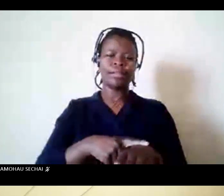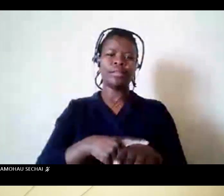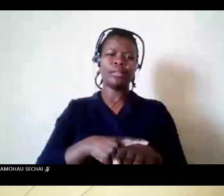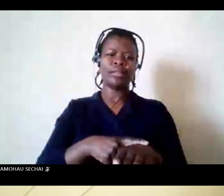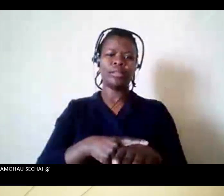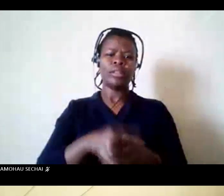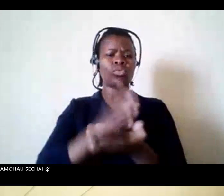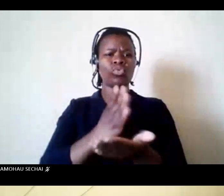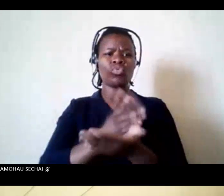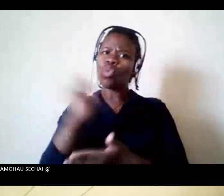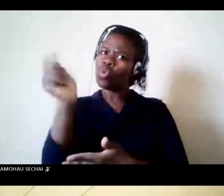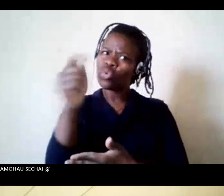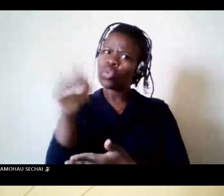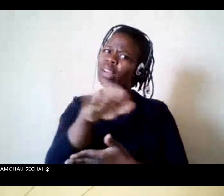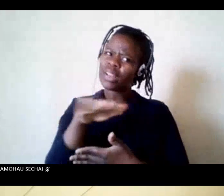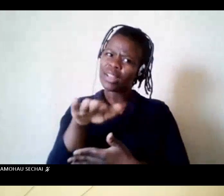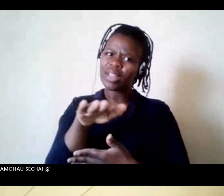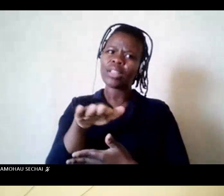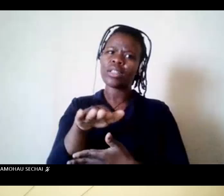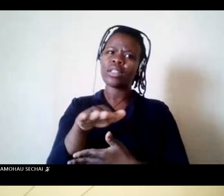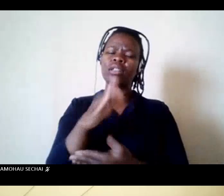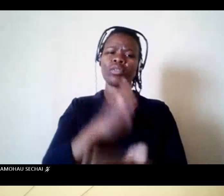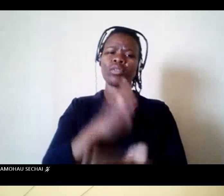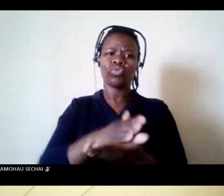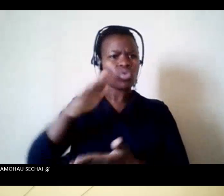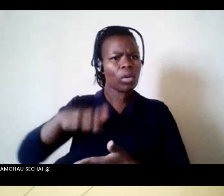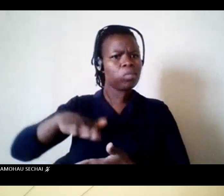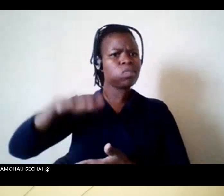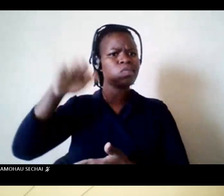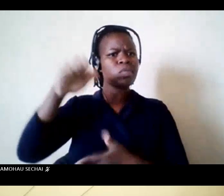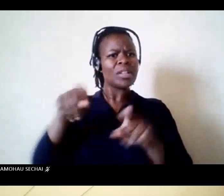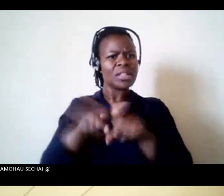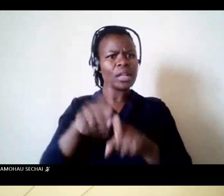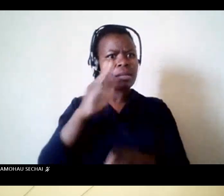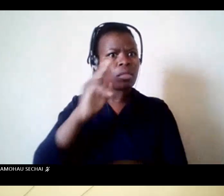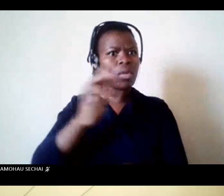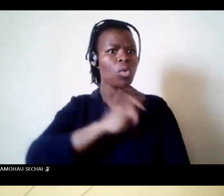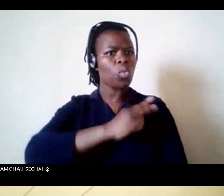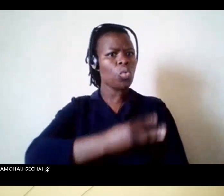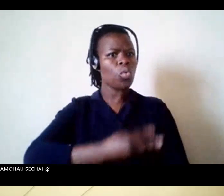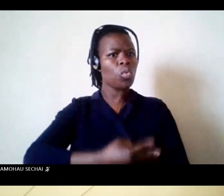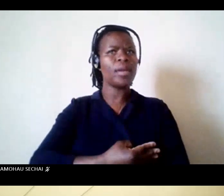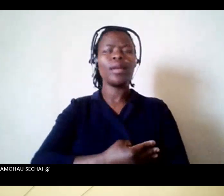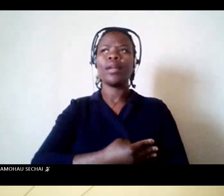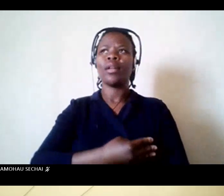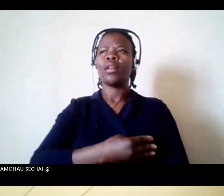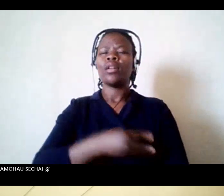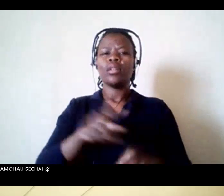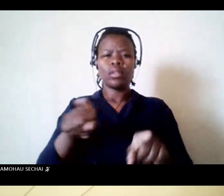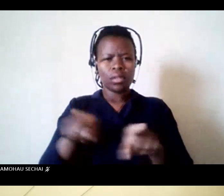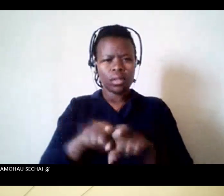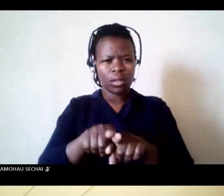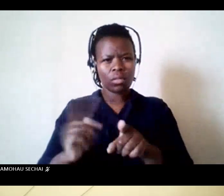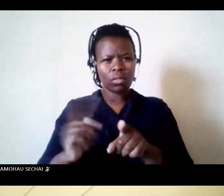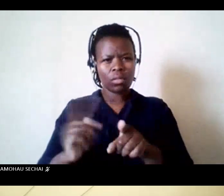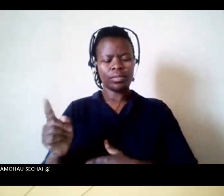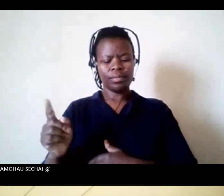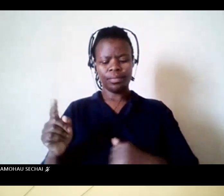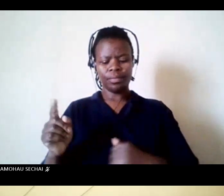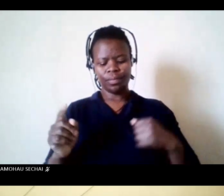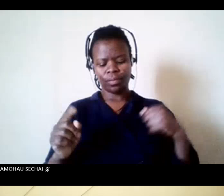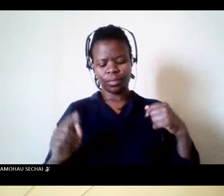seeing growing up. And I've been seeing a woman called all sorts of names just because she gave birth to a child